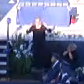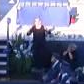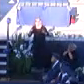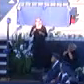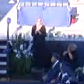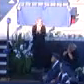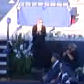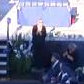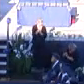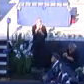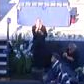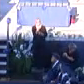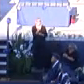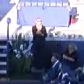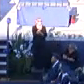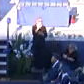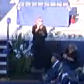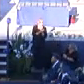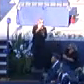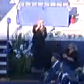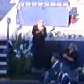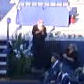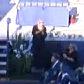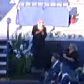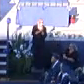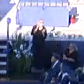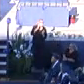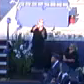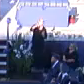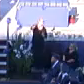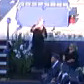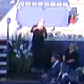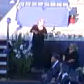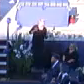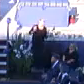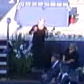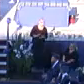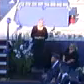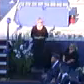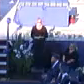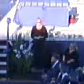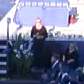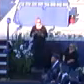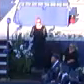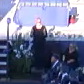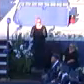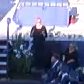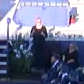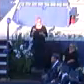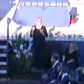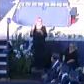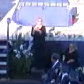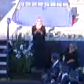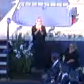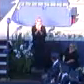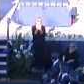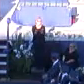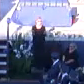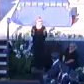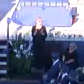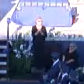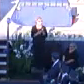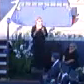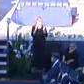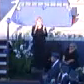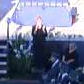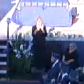wives, fathers and mothers. I mean down the road a little further for those last ones. I close with sharing with all of you some examples